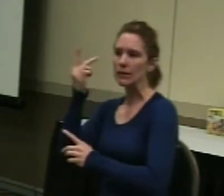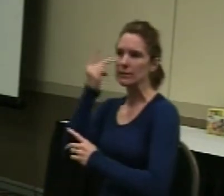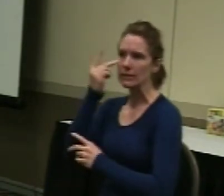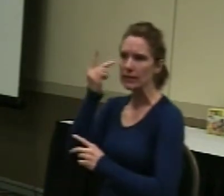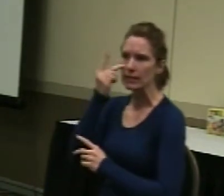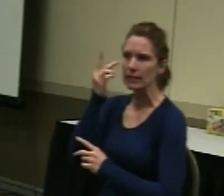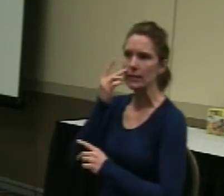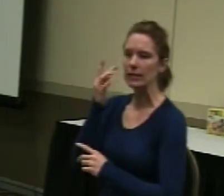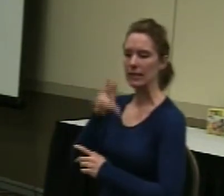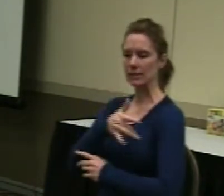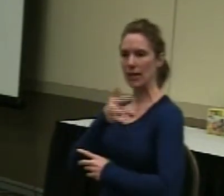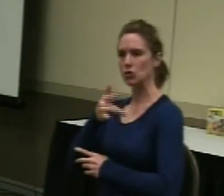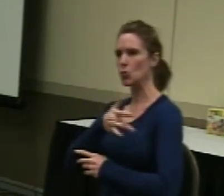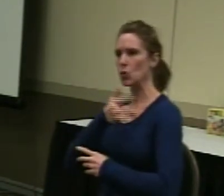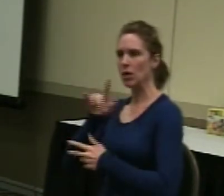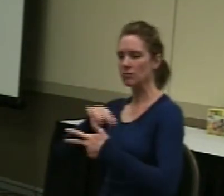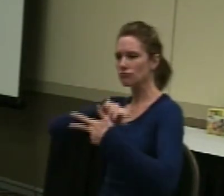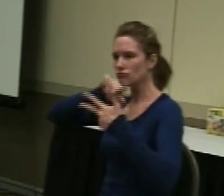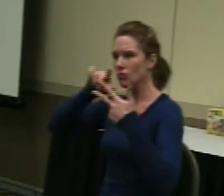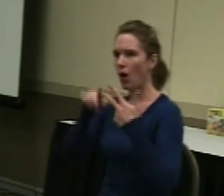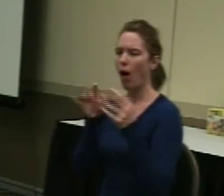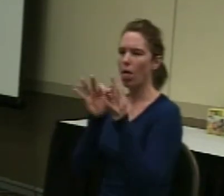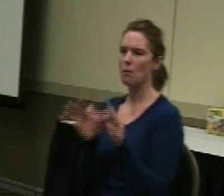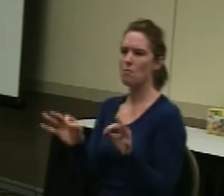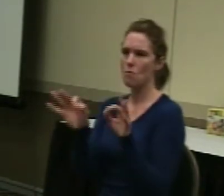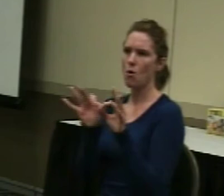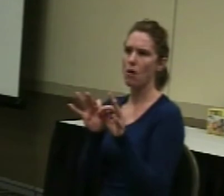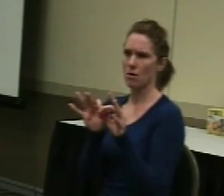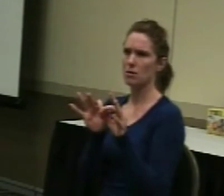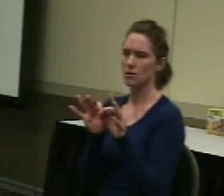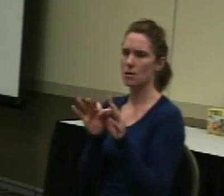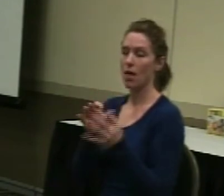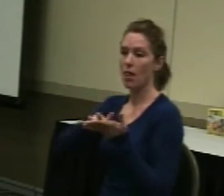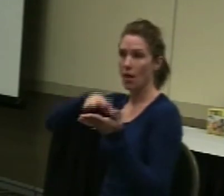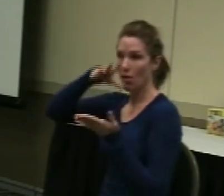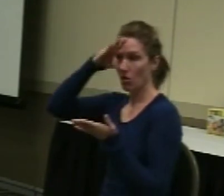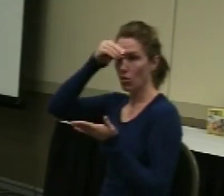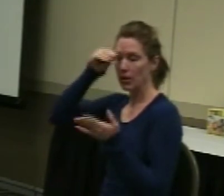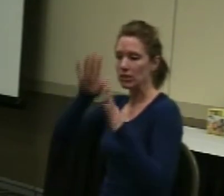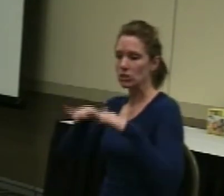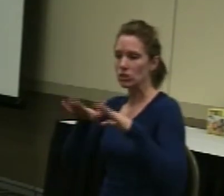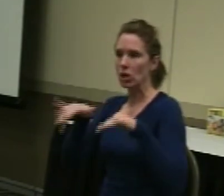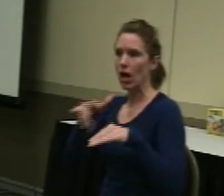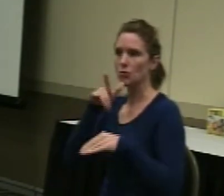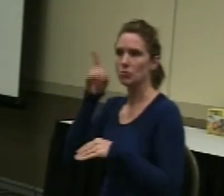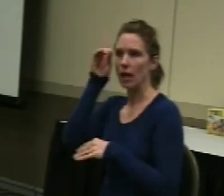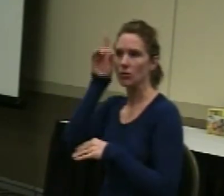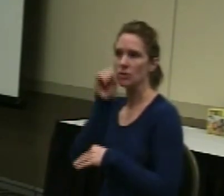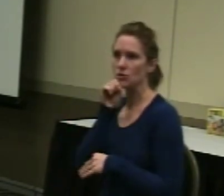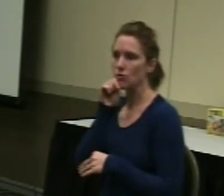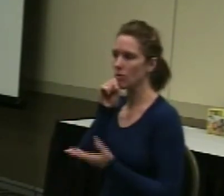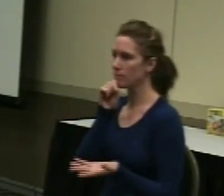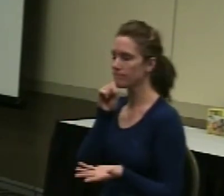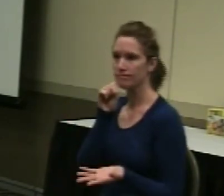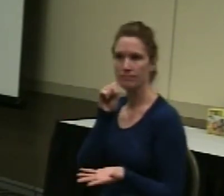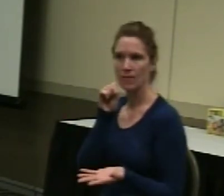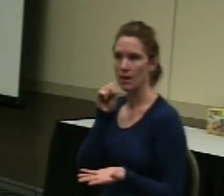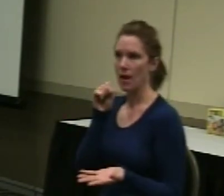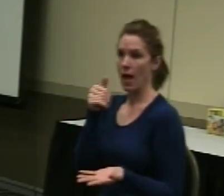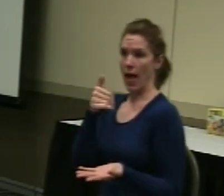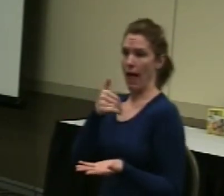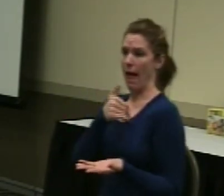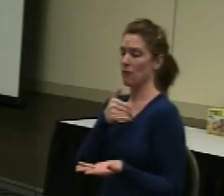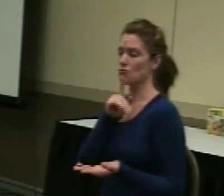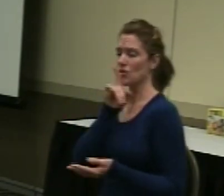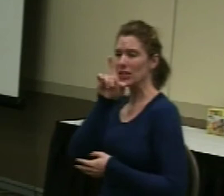seeing, the sensory. You know, the learning. A child who has Down syndrome has a